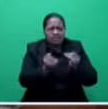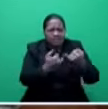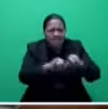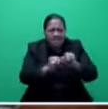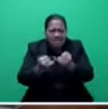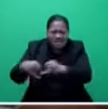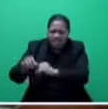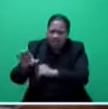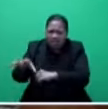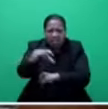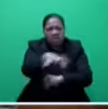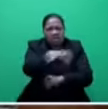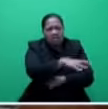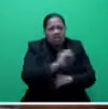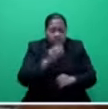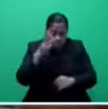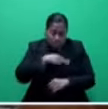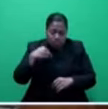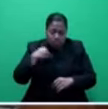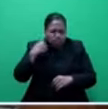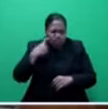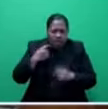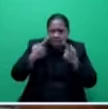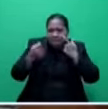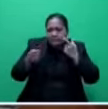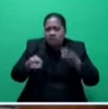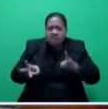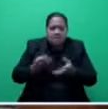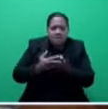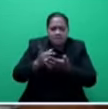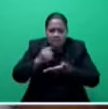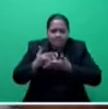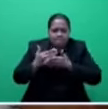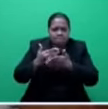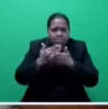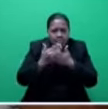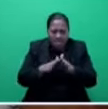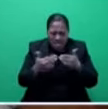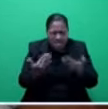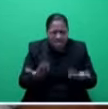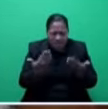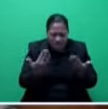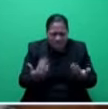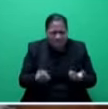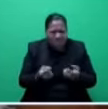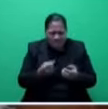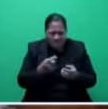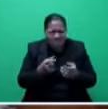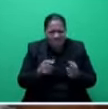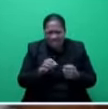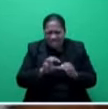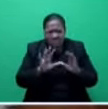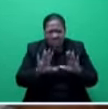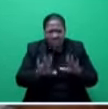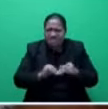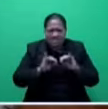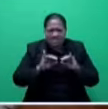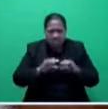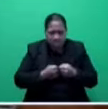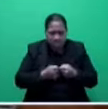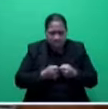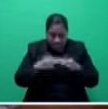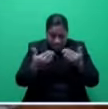finding ways and means to support these children who may be disadvantaged due to geographical isolations. Under no circumstances can we